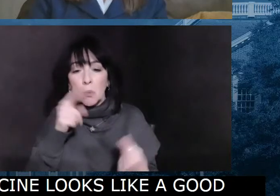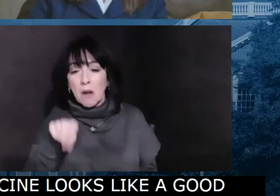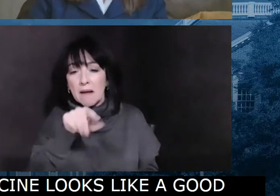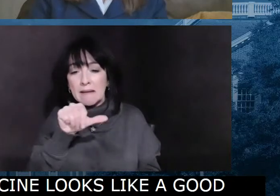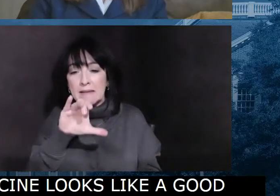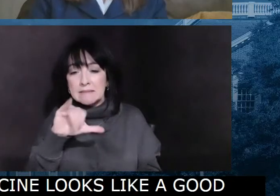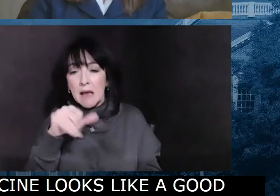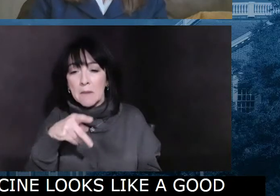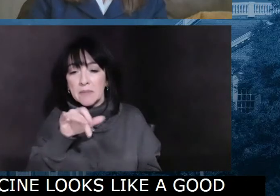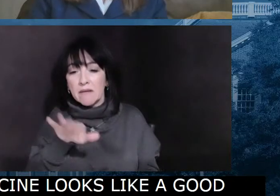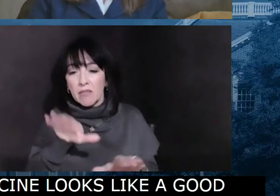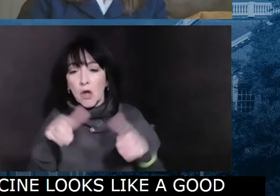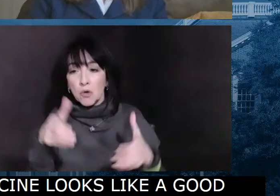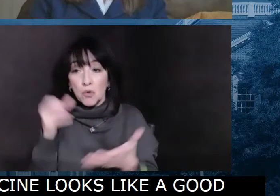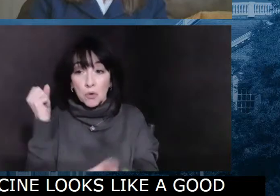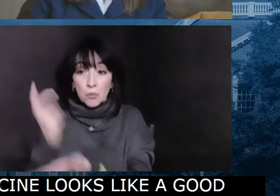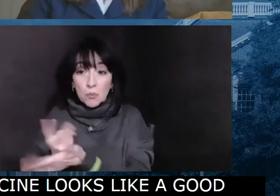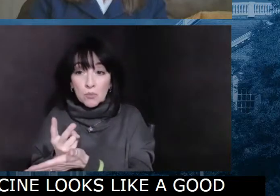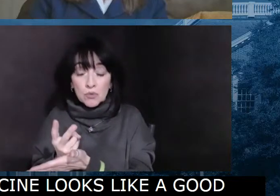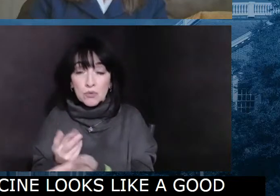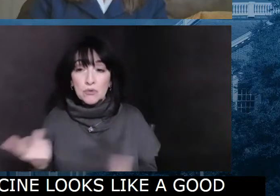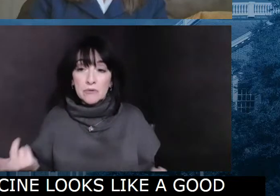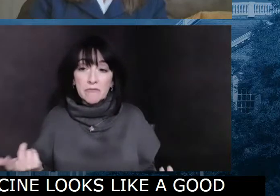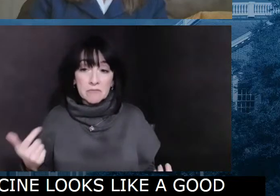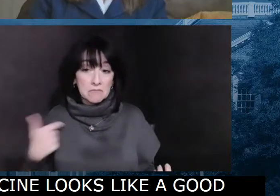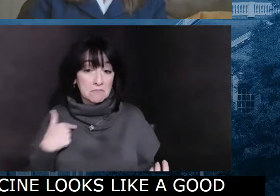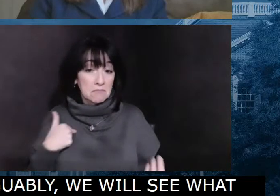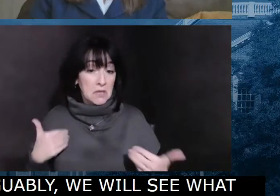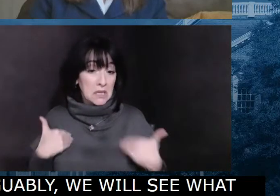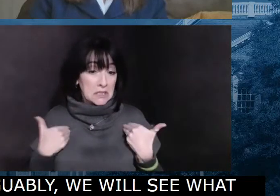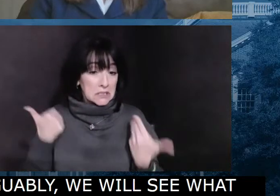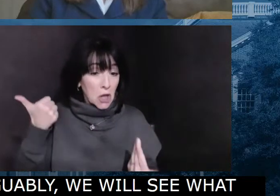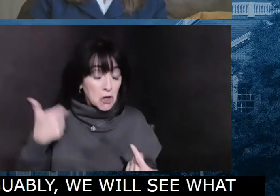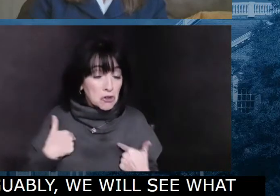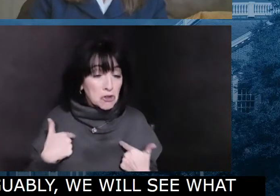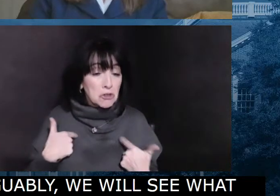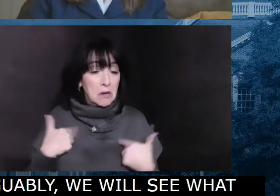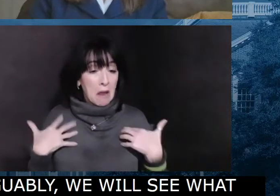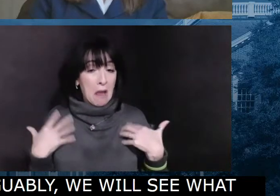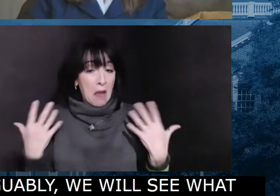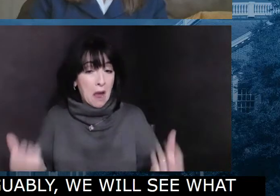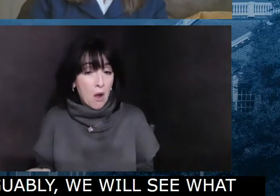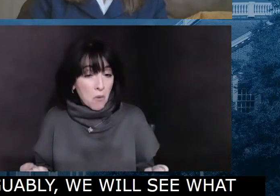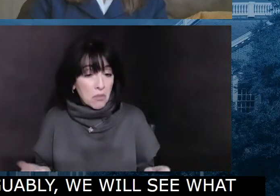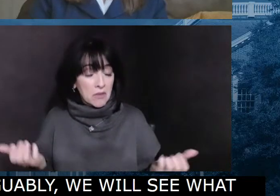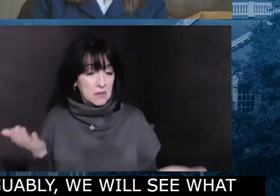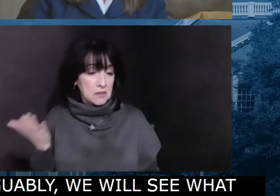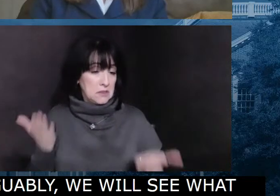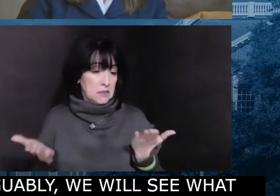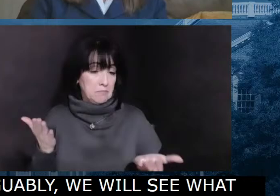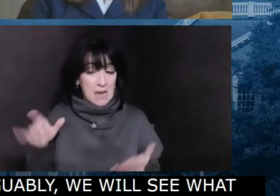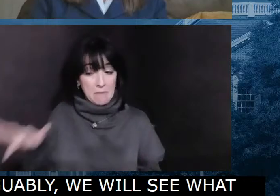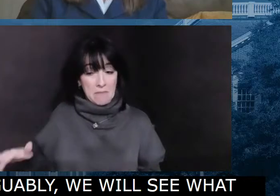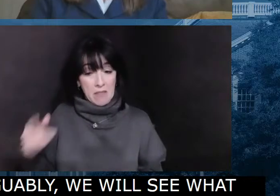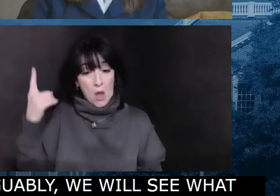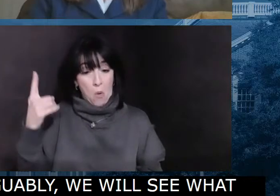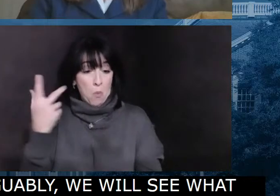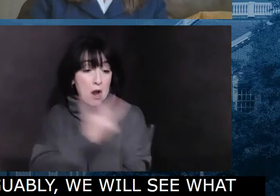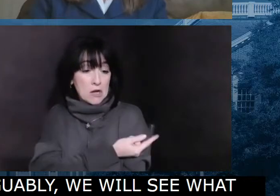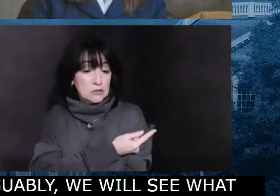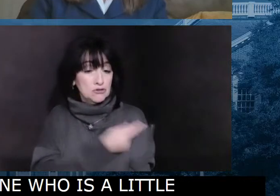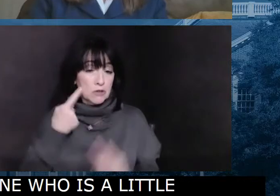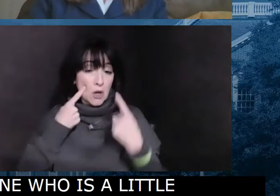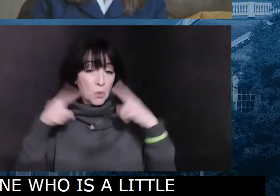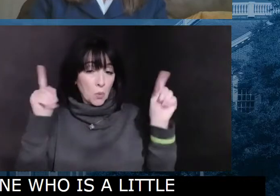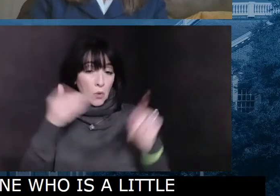but somebody that's a little younger and healthy as I am, maybe that vaccine works better. I know